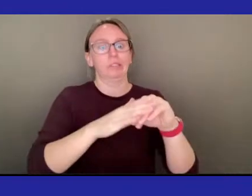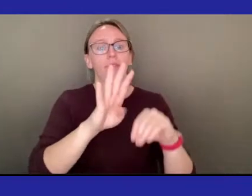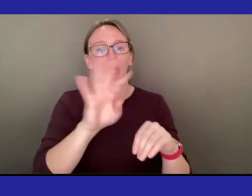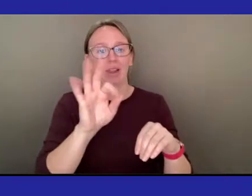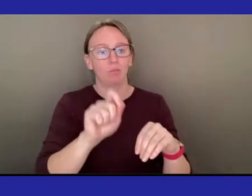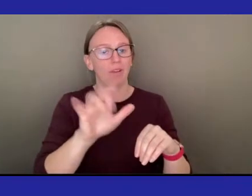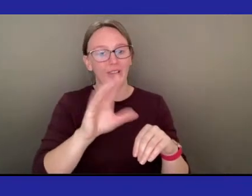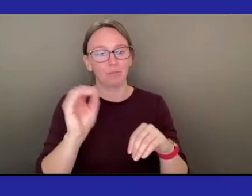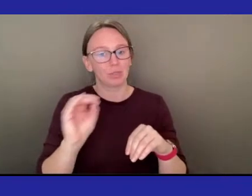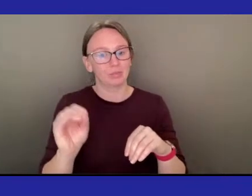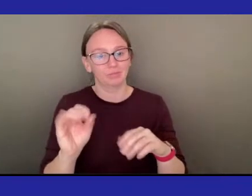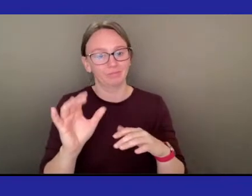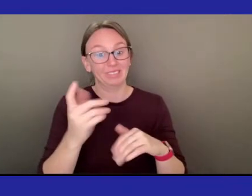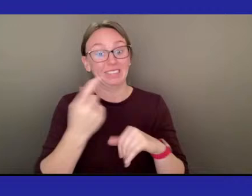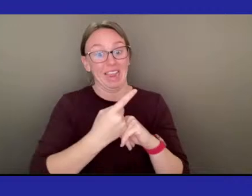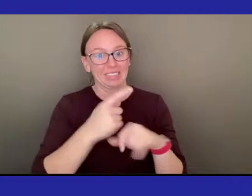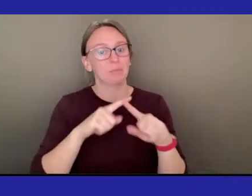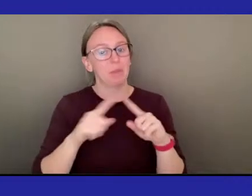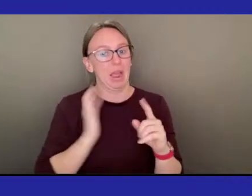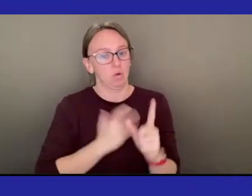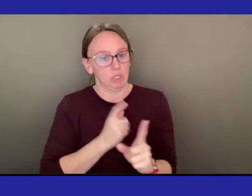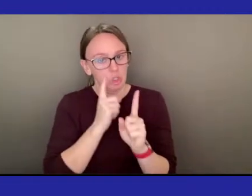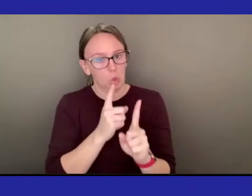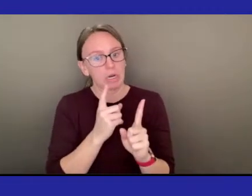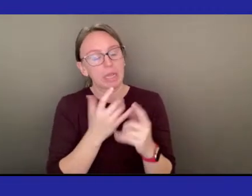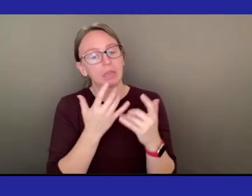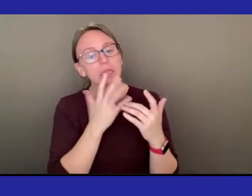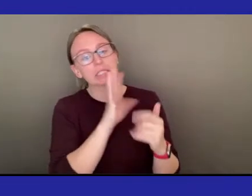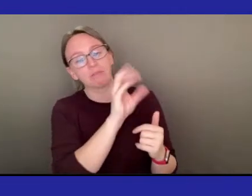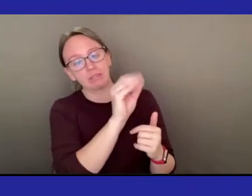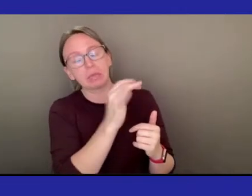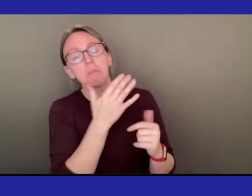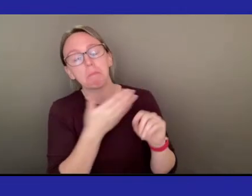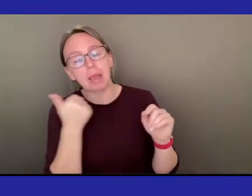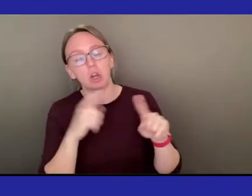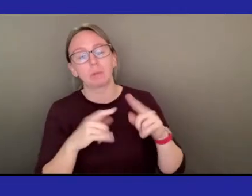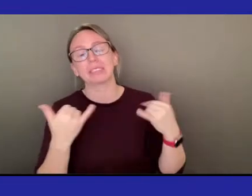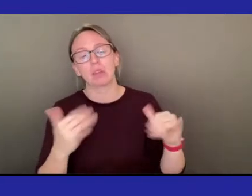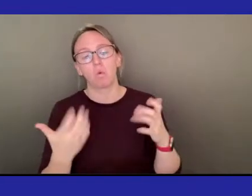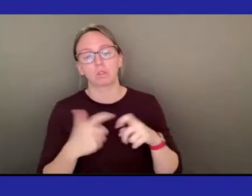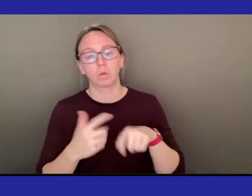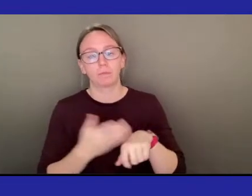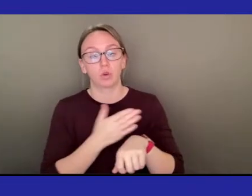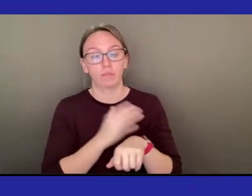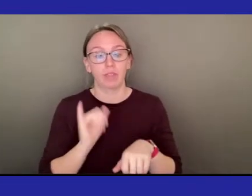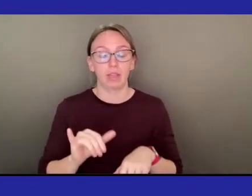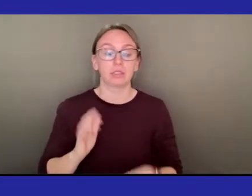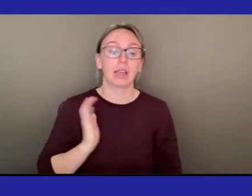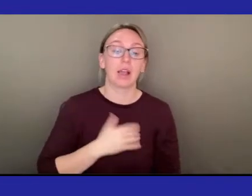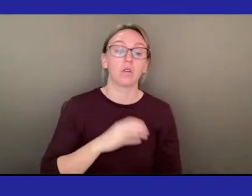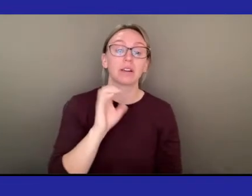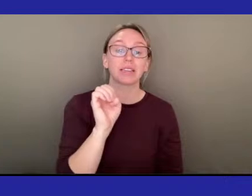there. And our number of e-consults dropped a little less than 1,000,